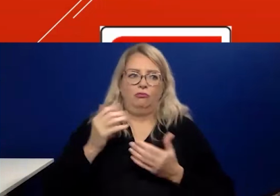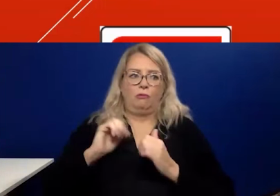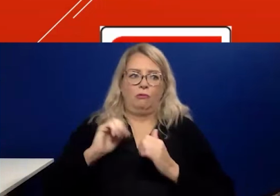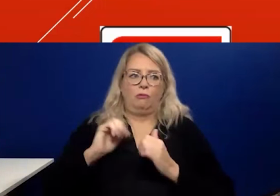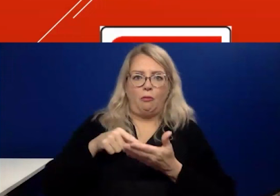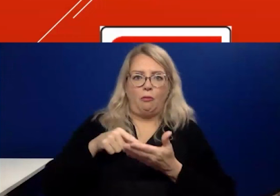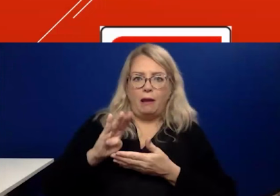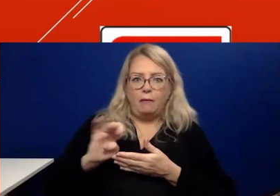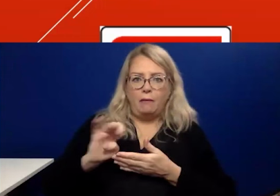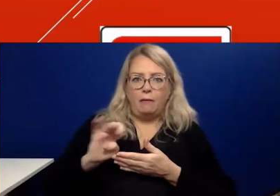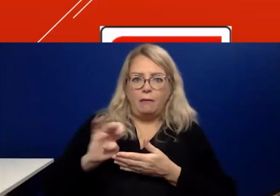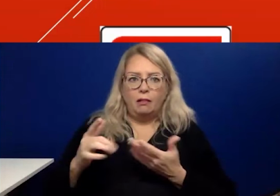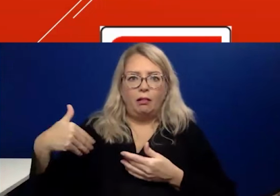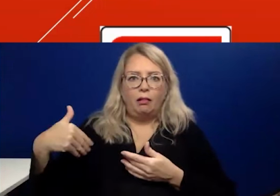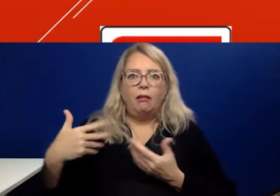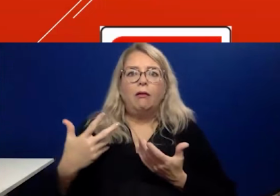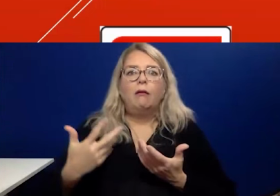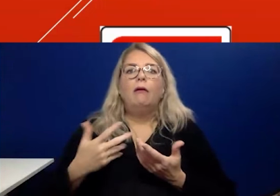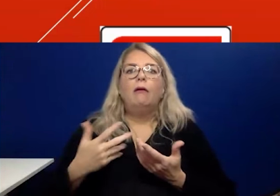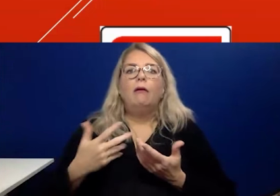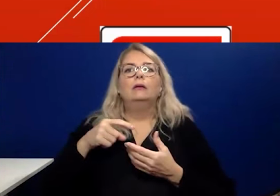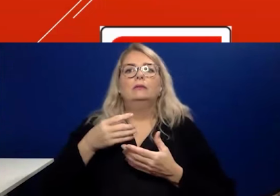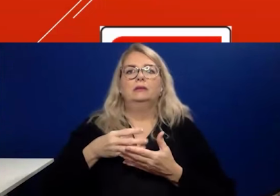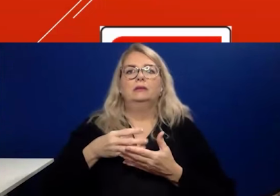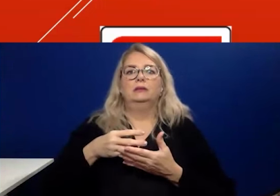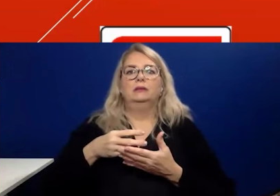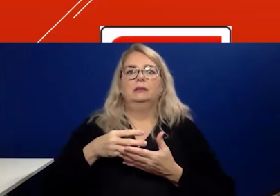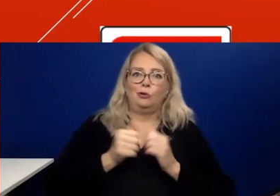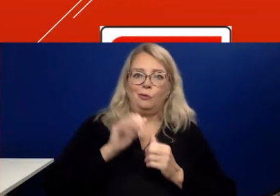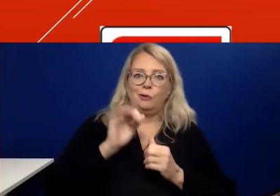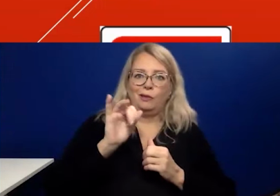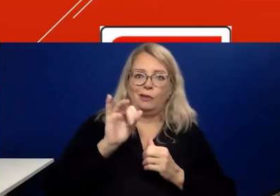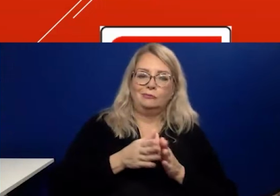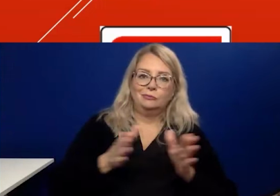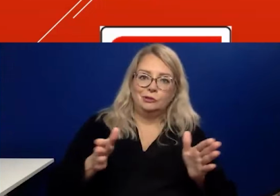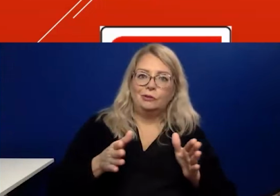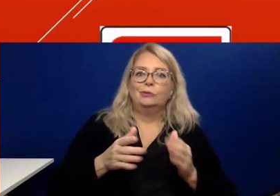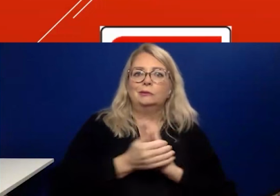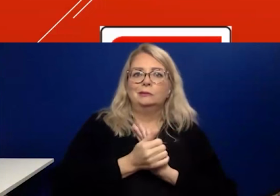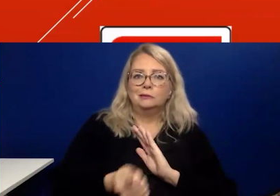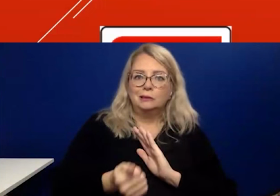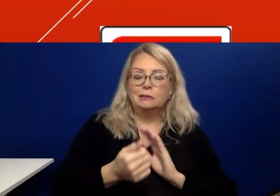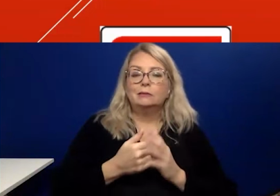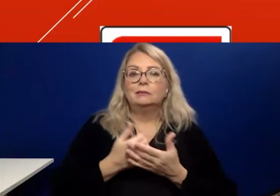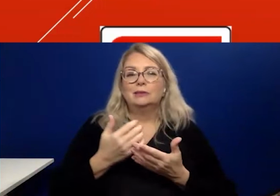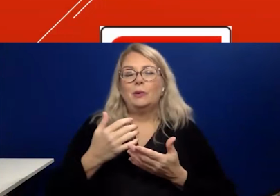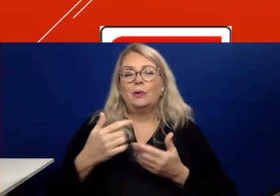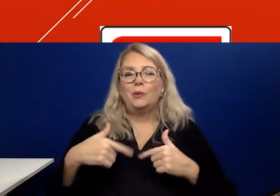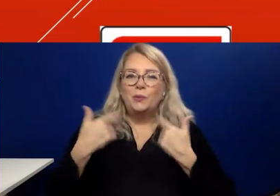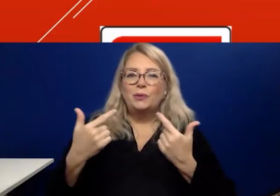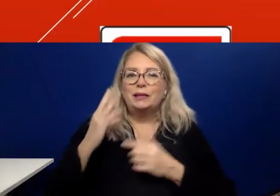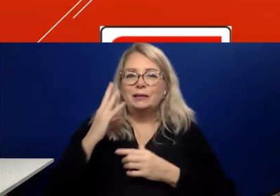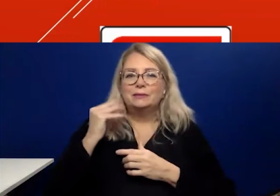well, they're going to have to comprehend what that means, right? So these are the life experiences that come with us as an